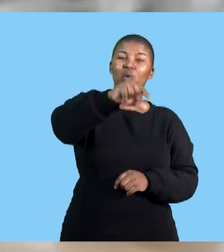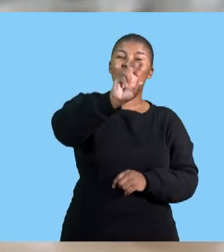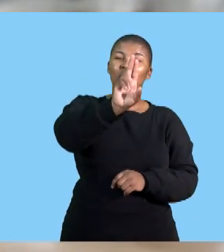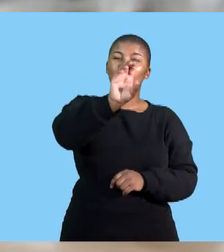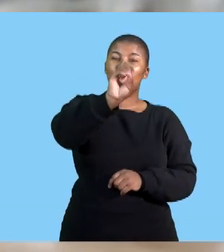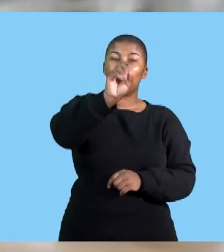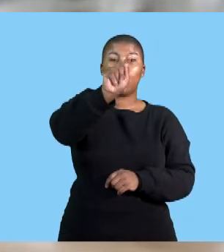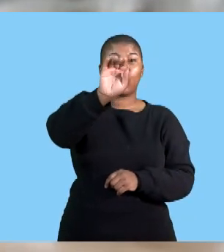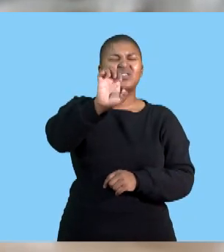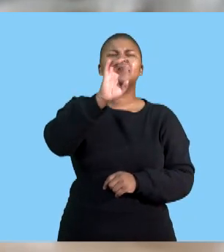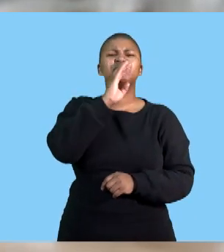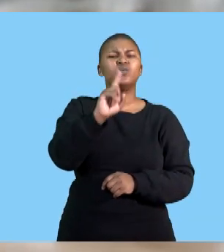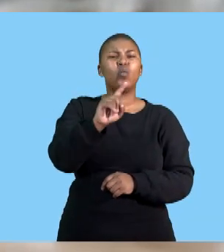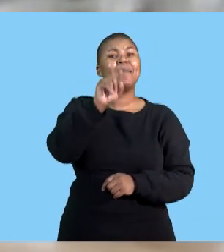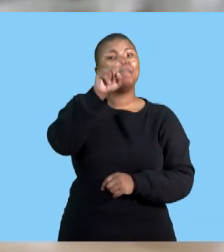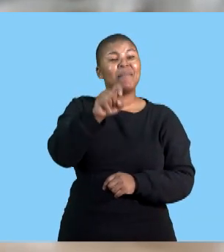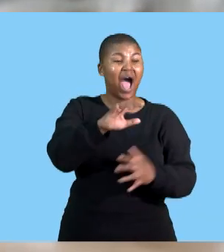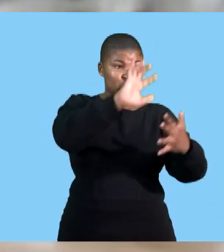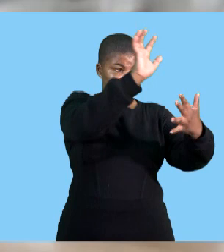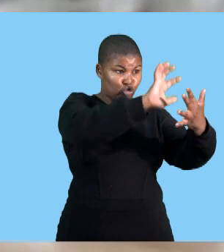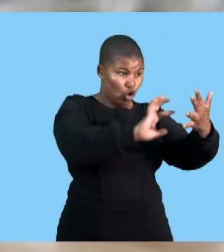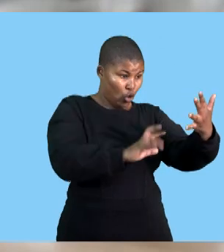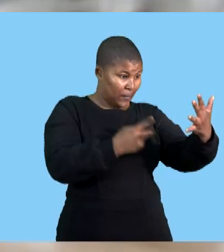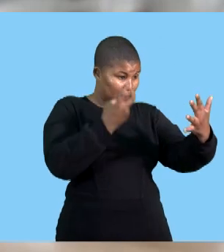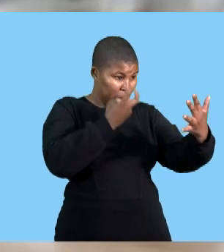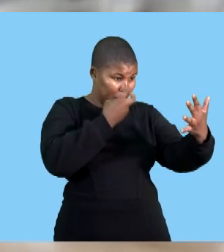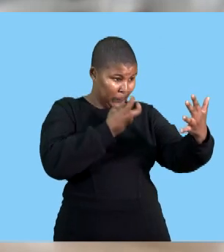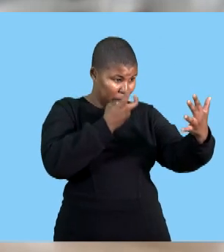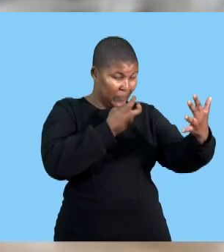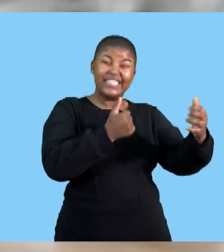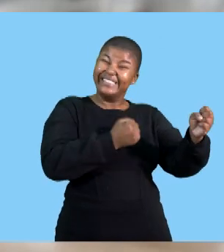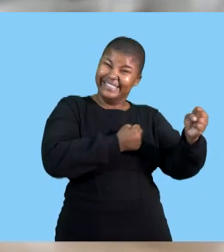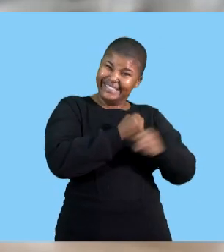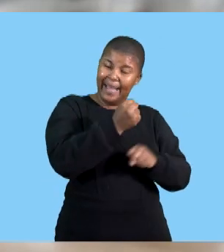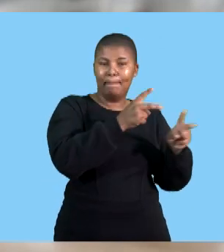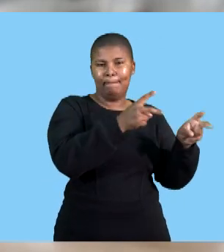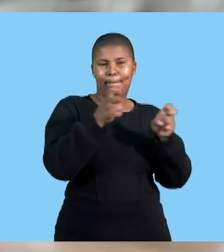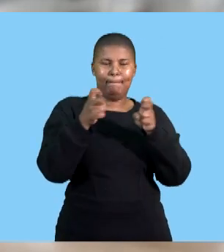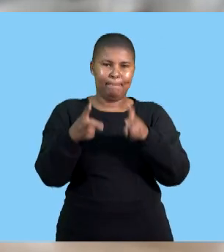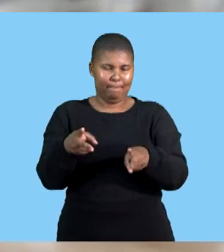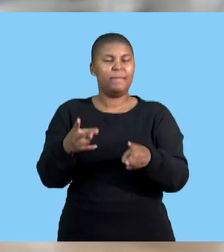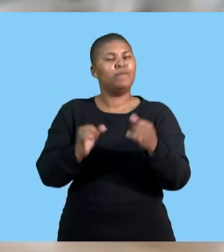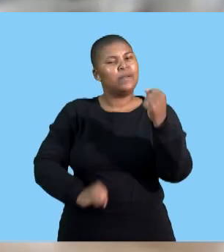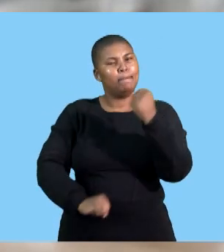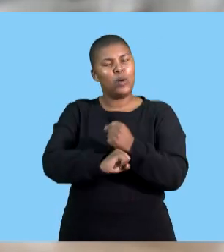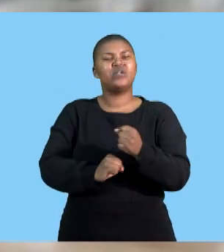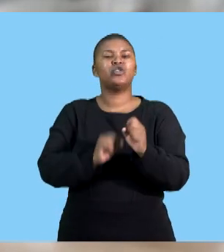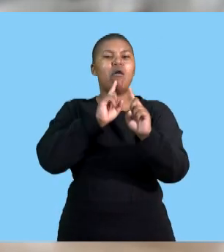go back to the scenario, look for a statement, and write it as it is to support your